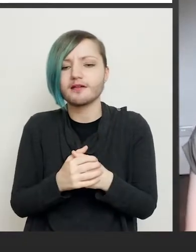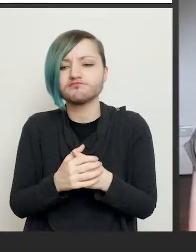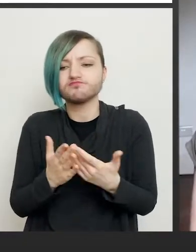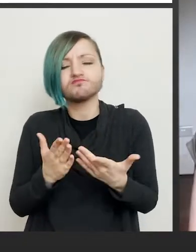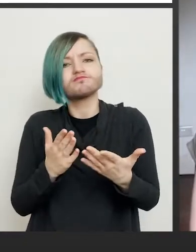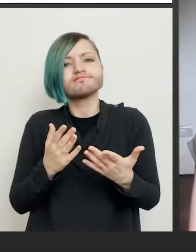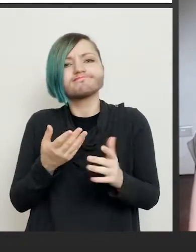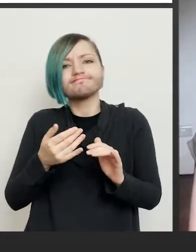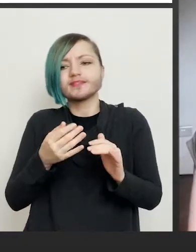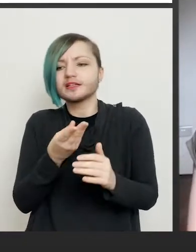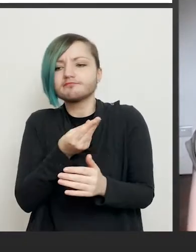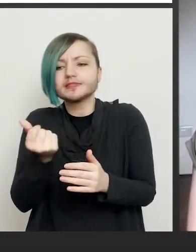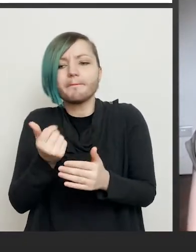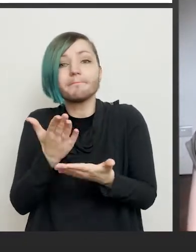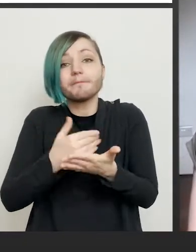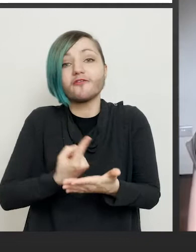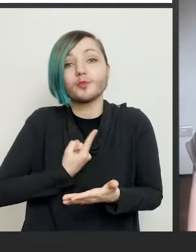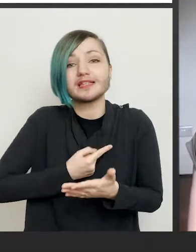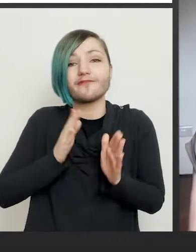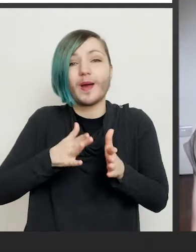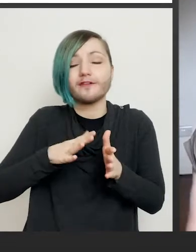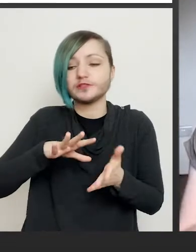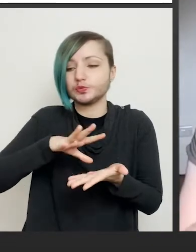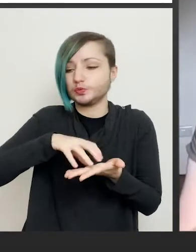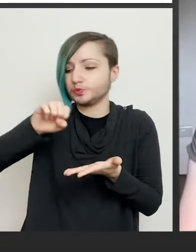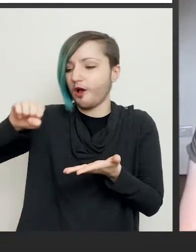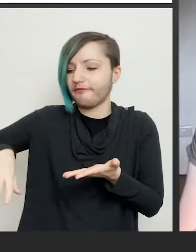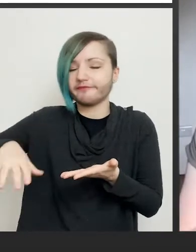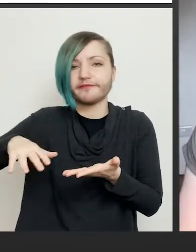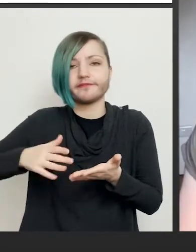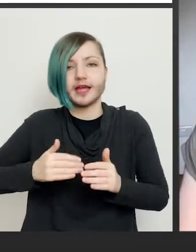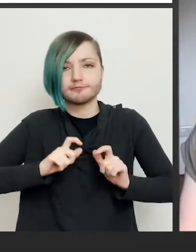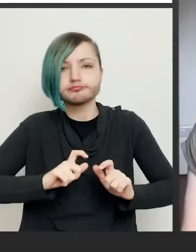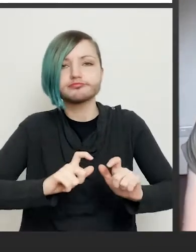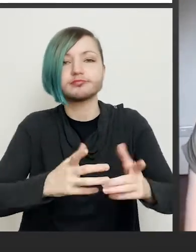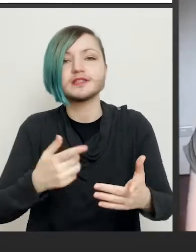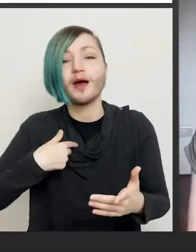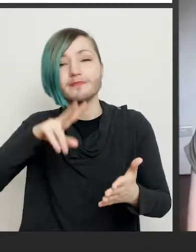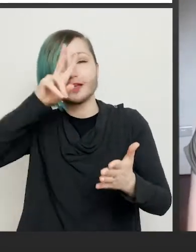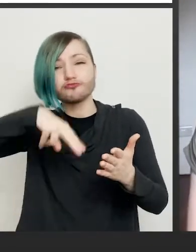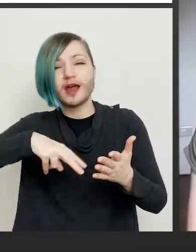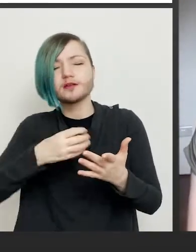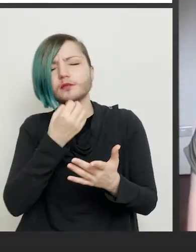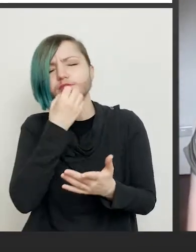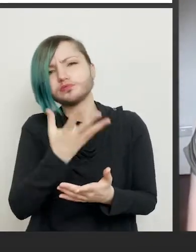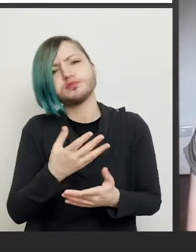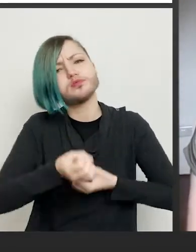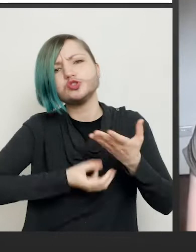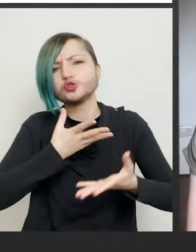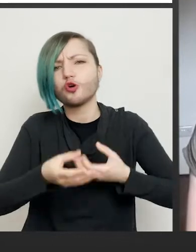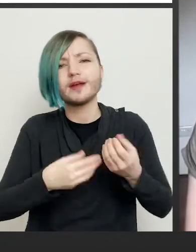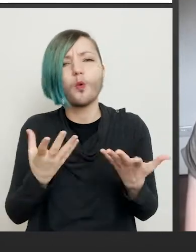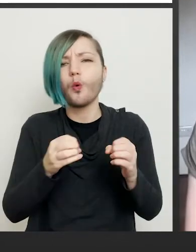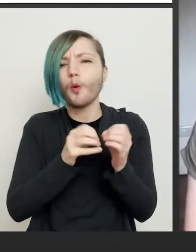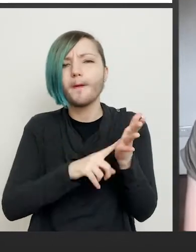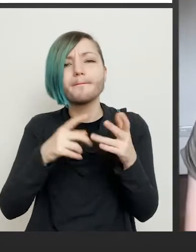elements of yourself that you have to move on from. And I've read some beautiful stories and beautiful blogs of people